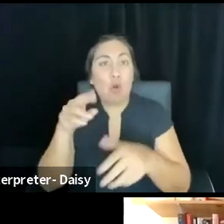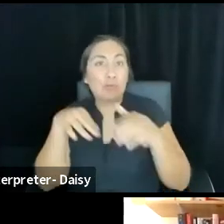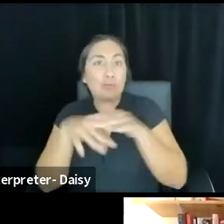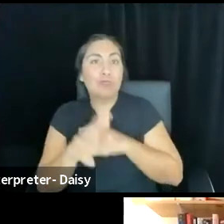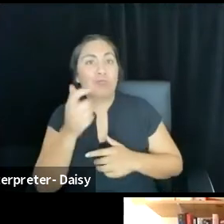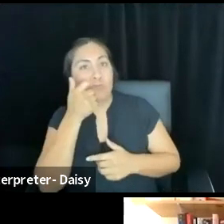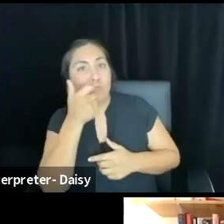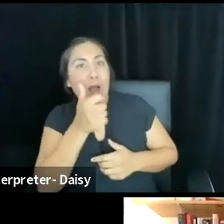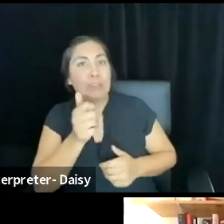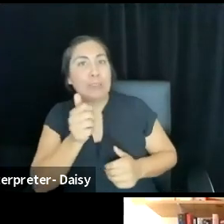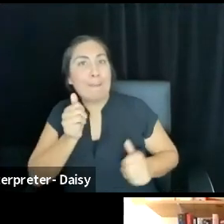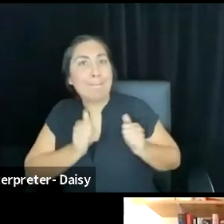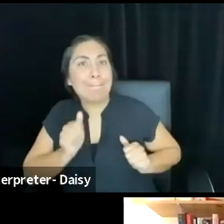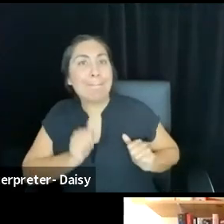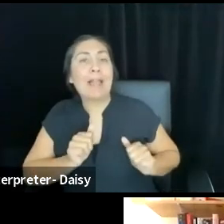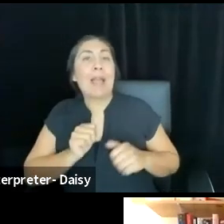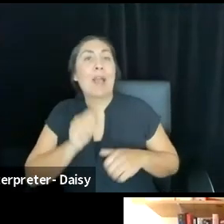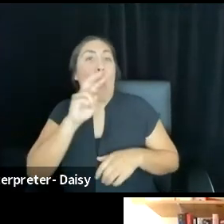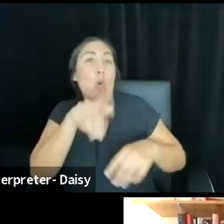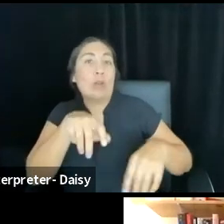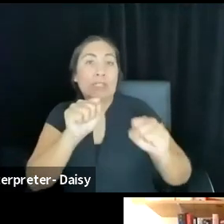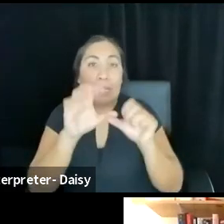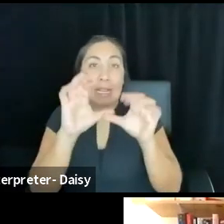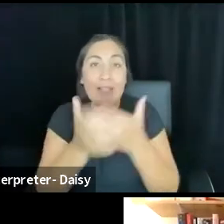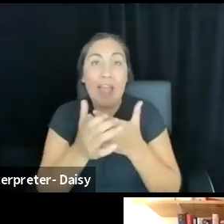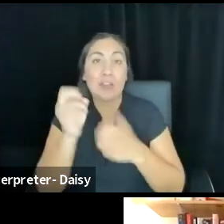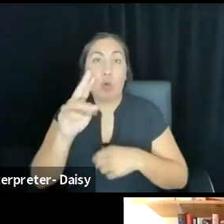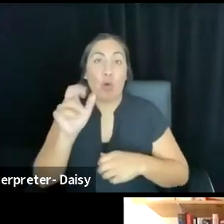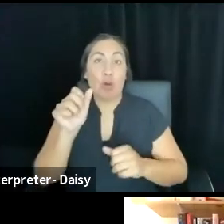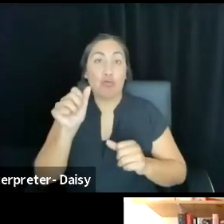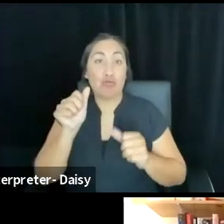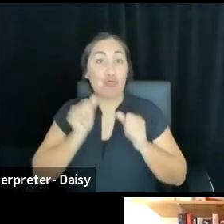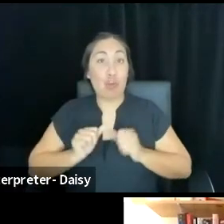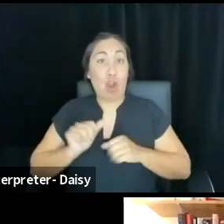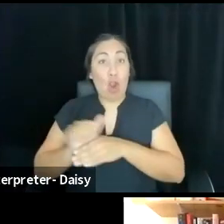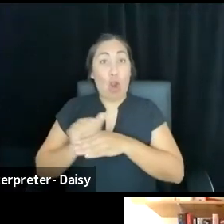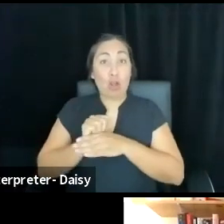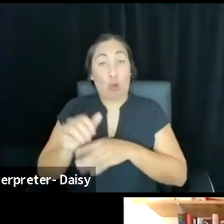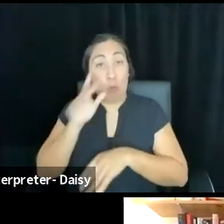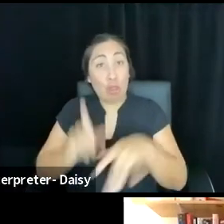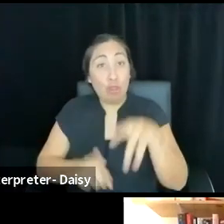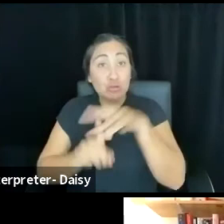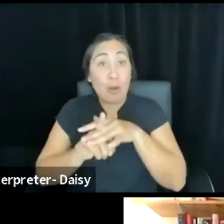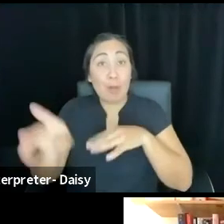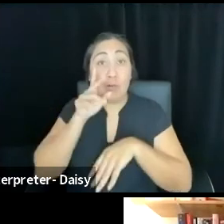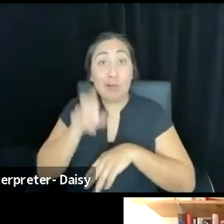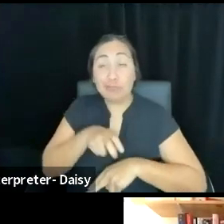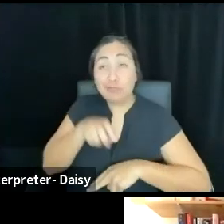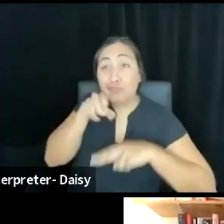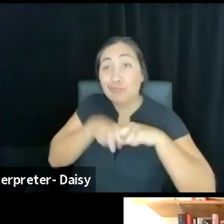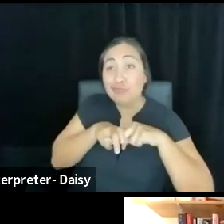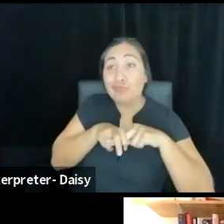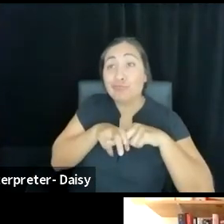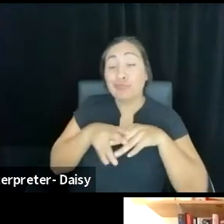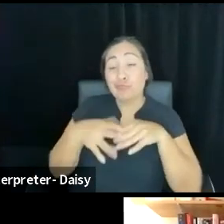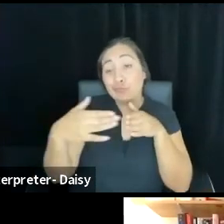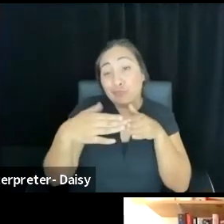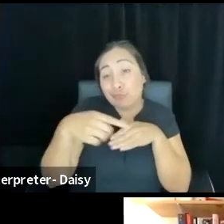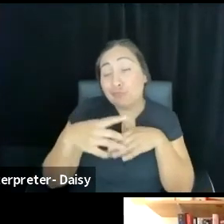take a class or rehearsal, show up and sit on 1M and read a book or have a cup of